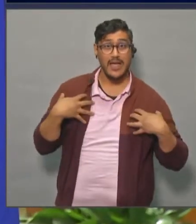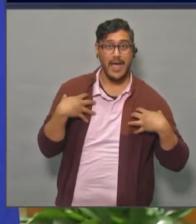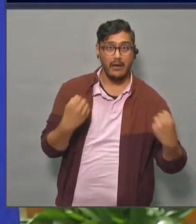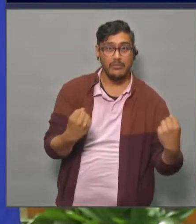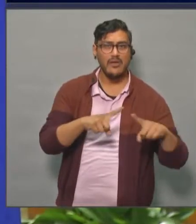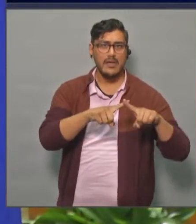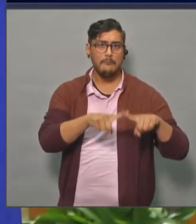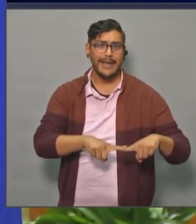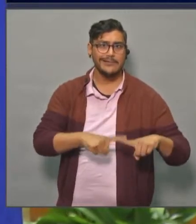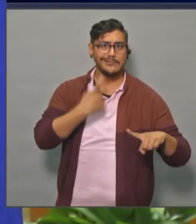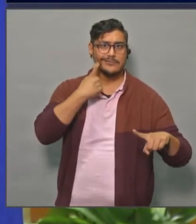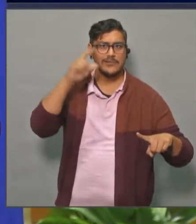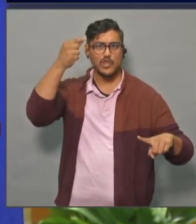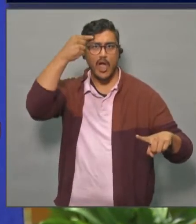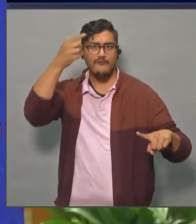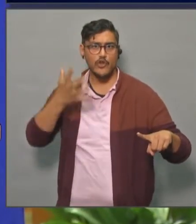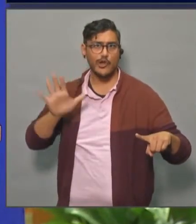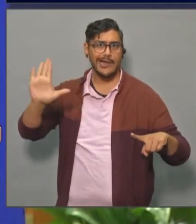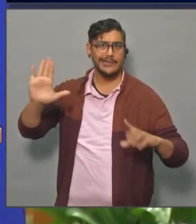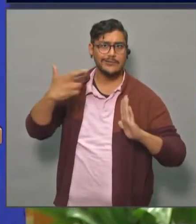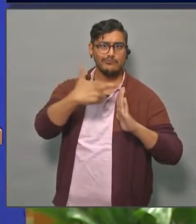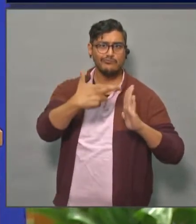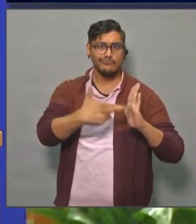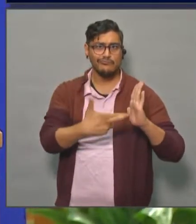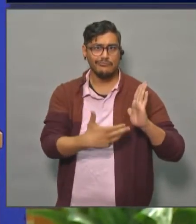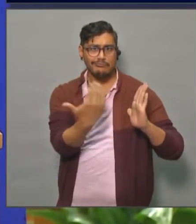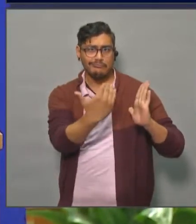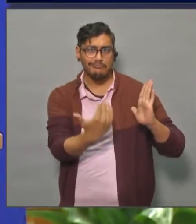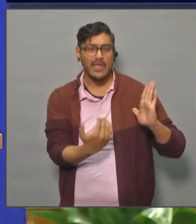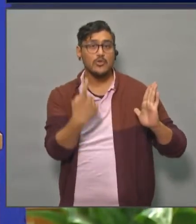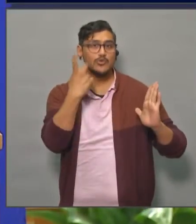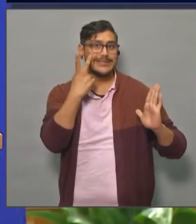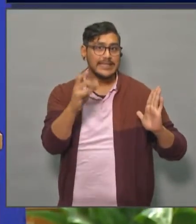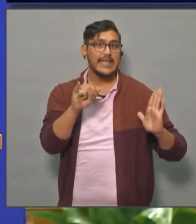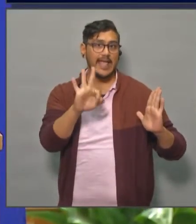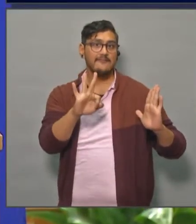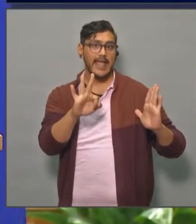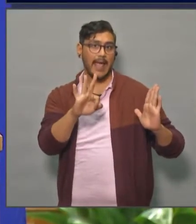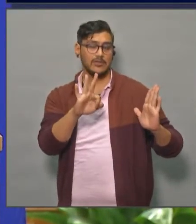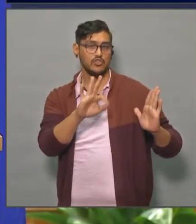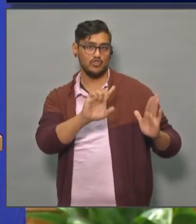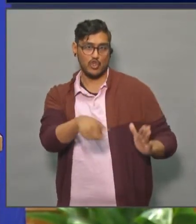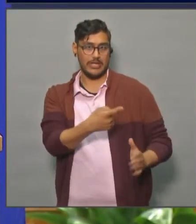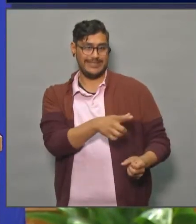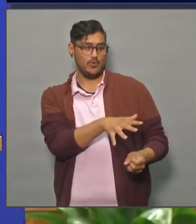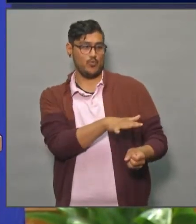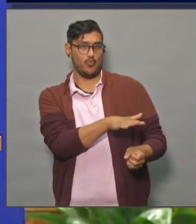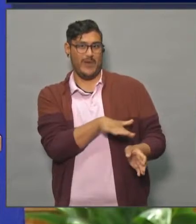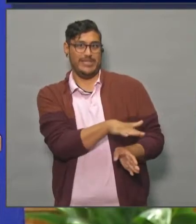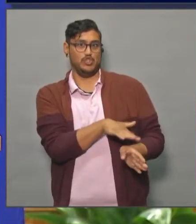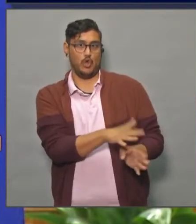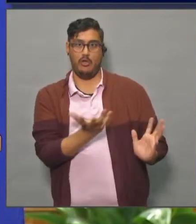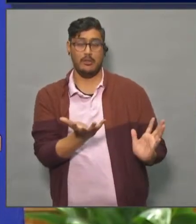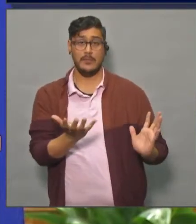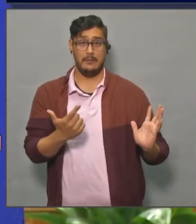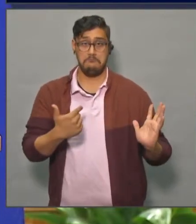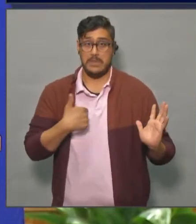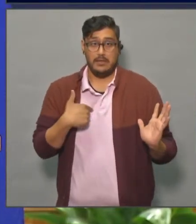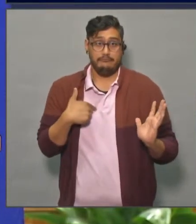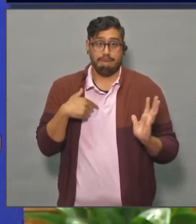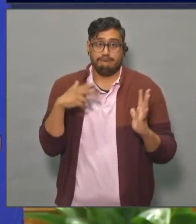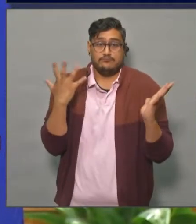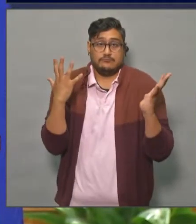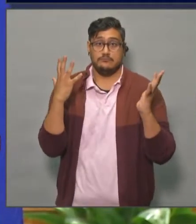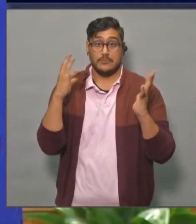based on the governor's criteria to see if they can do it as a regional approach. And so I don't have a position at this point other than to